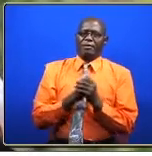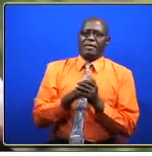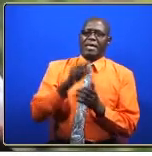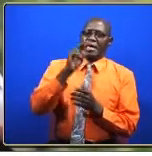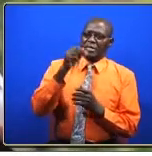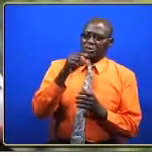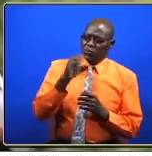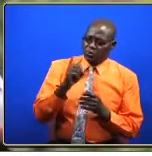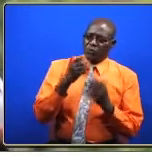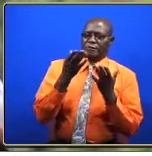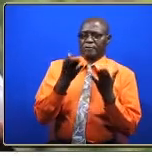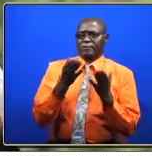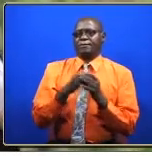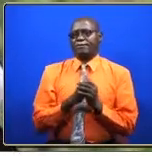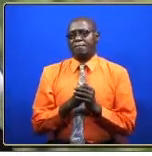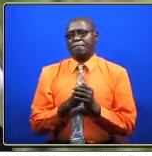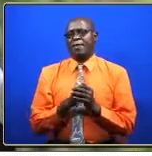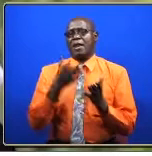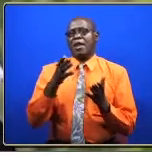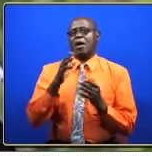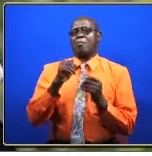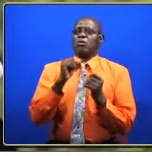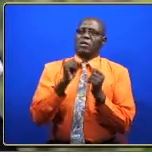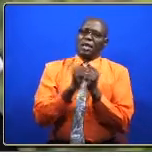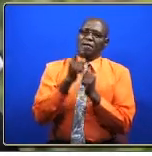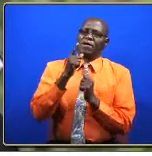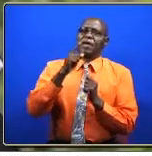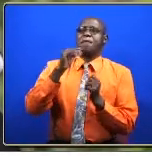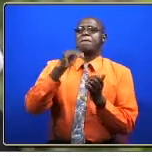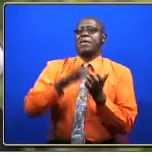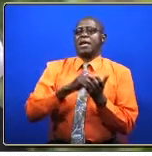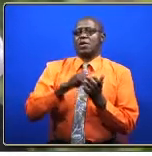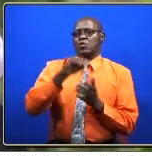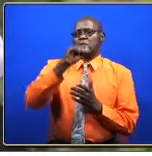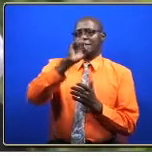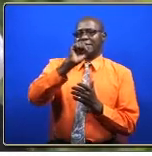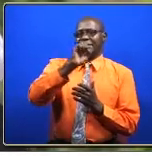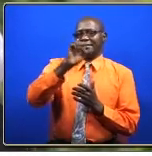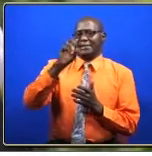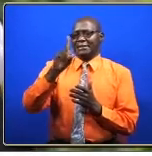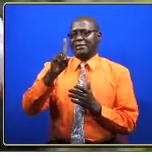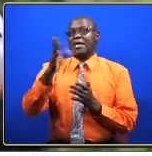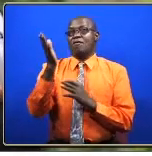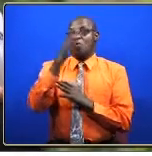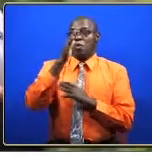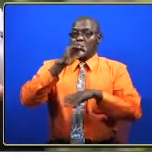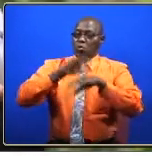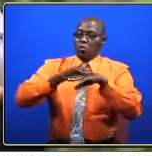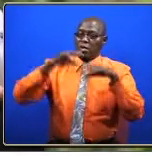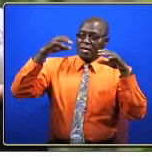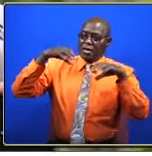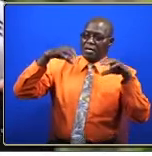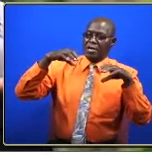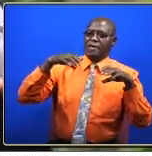from that one, that's about 11 million seeds. So depending on how the weather is, if there's good rain, the way people are looking after